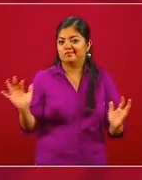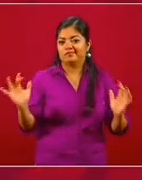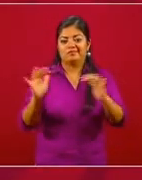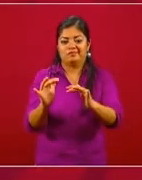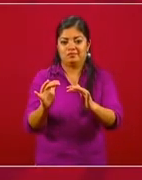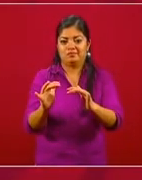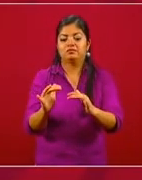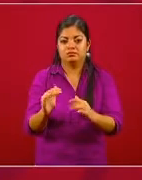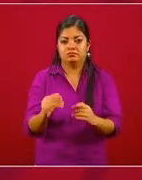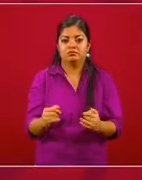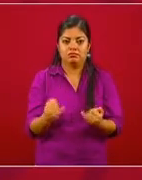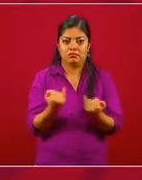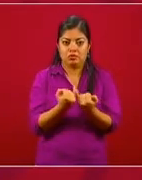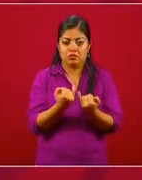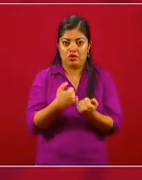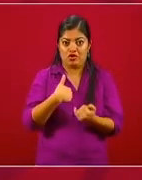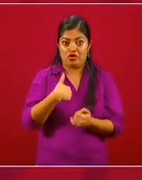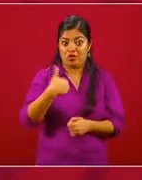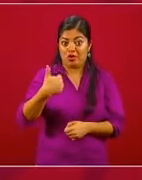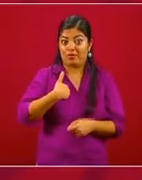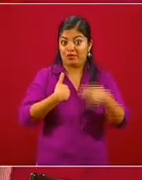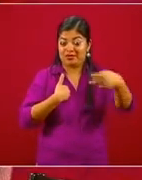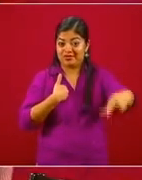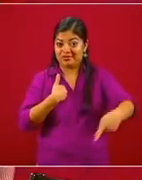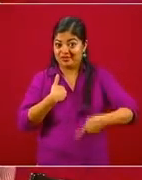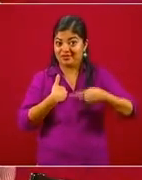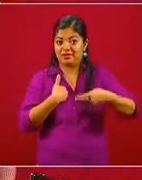a hope municipality, so to speak.